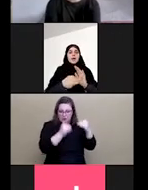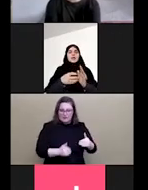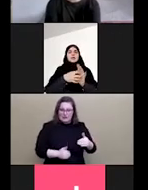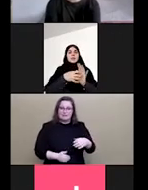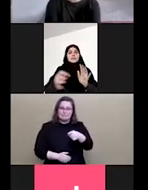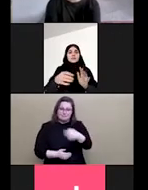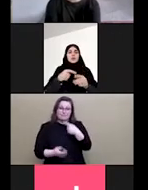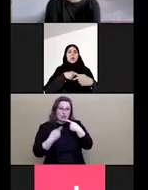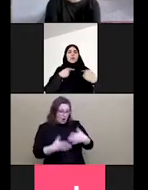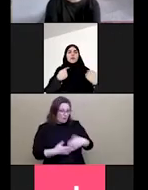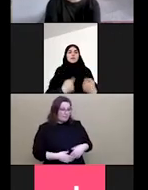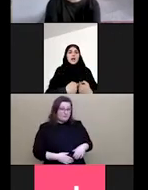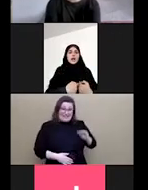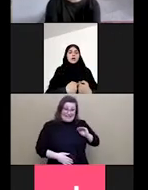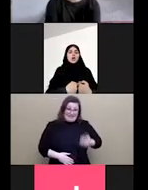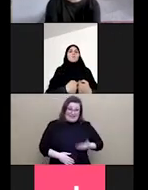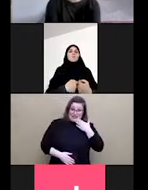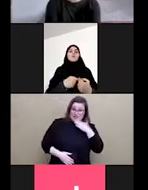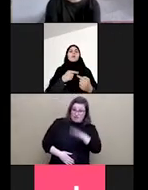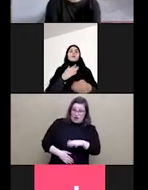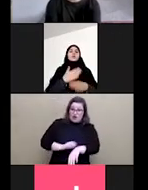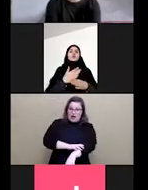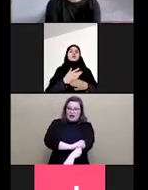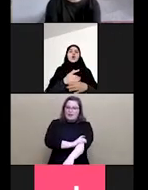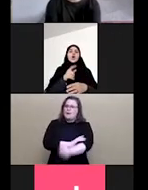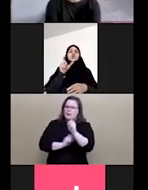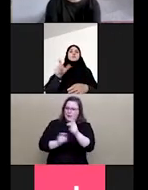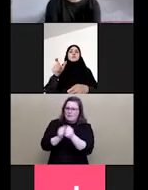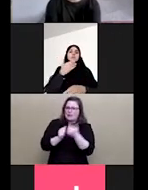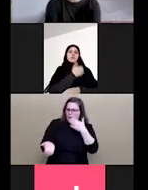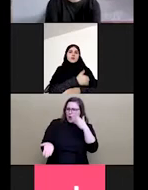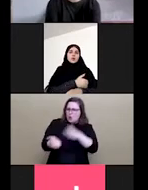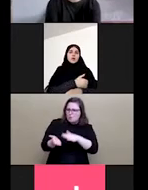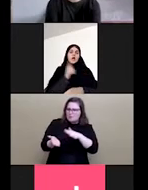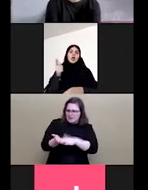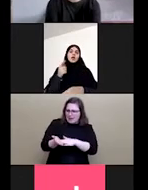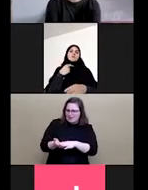she responded to him, "I would appreciate if you first